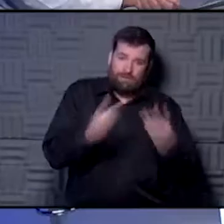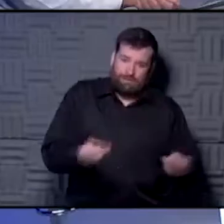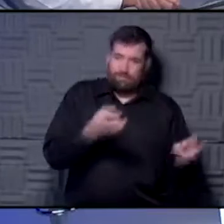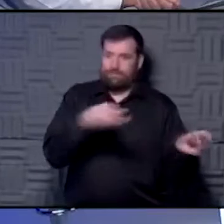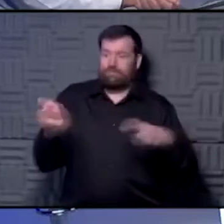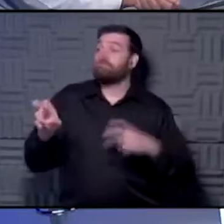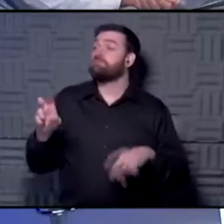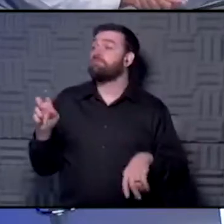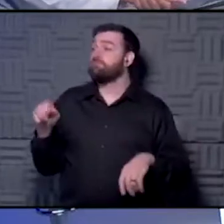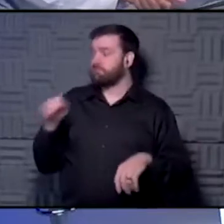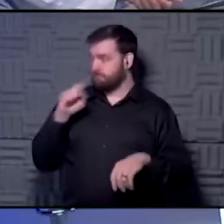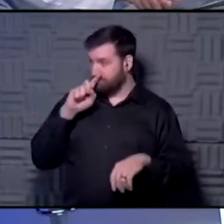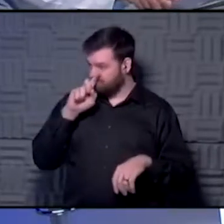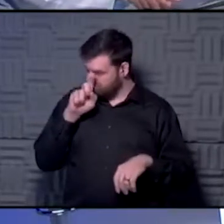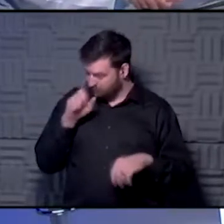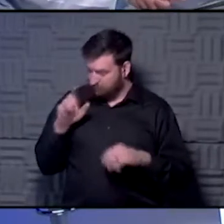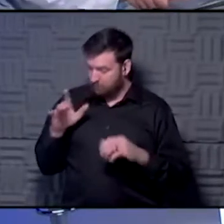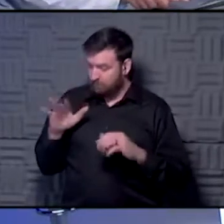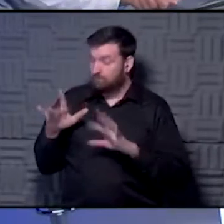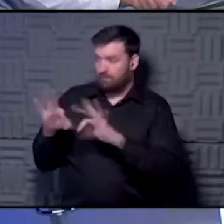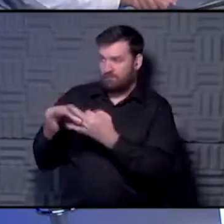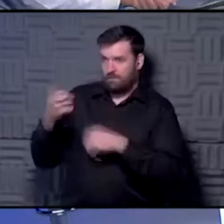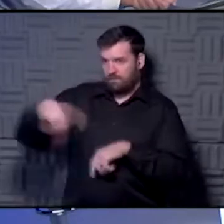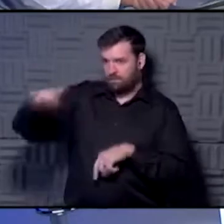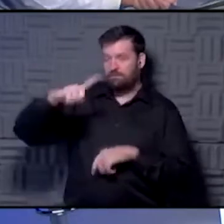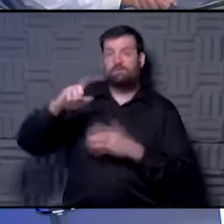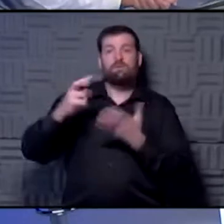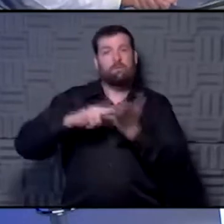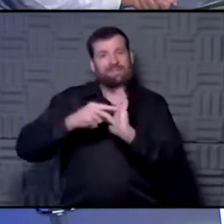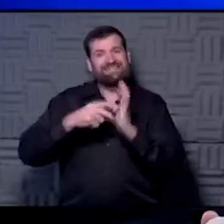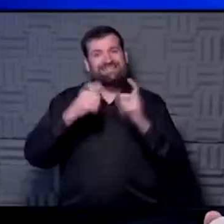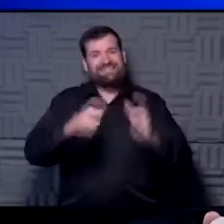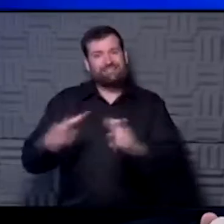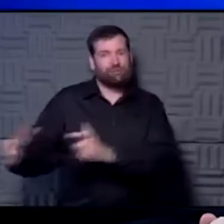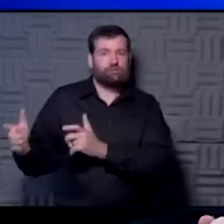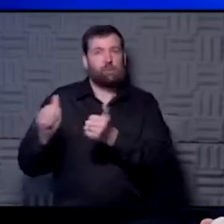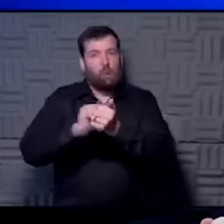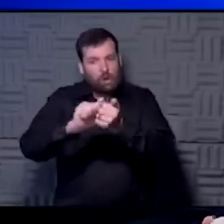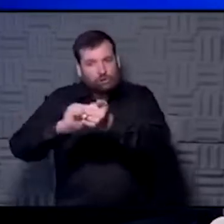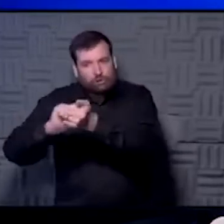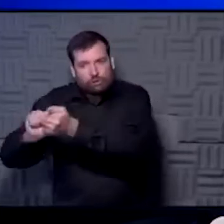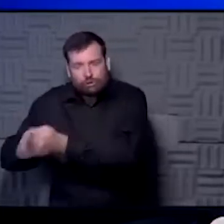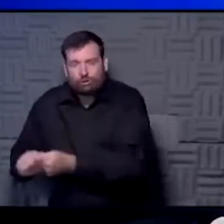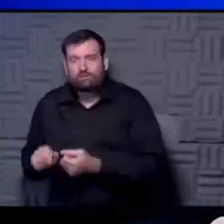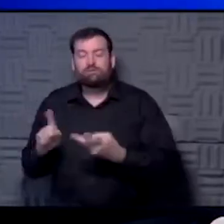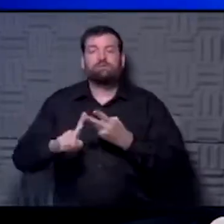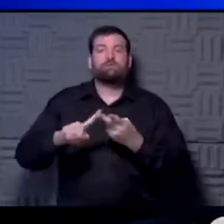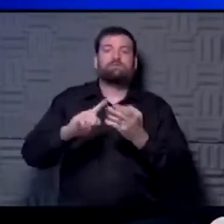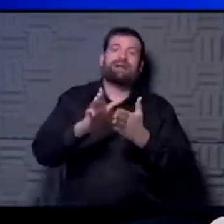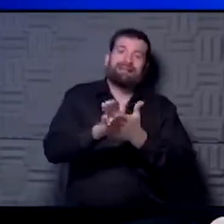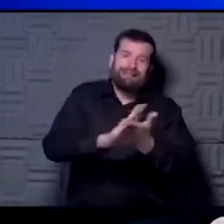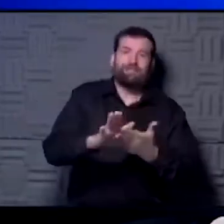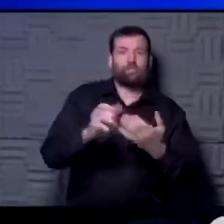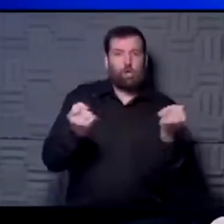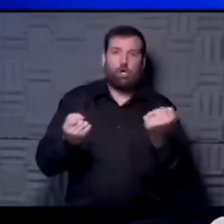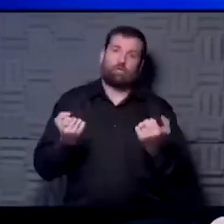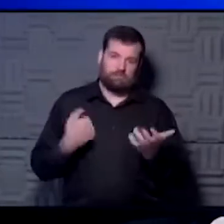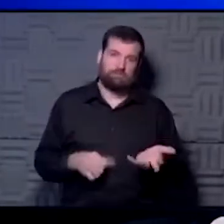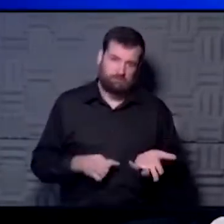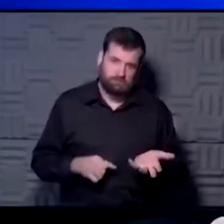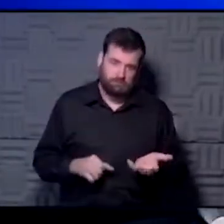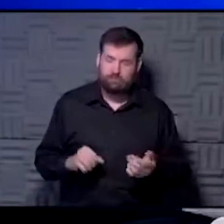so I'll just say out to my family, that just means wash the dishes and clean your car. You still have to do that.